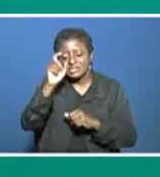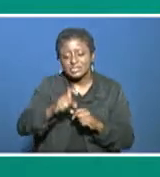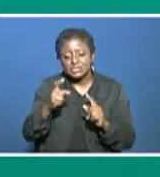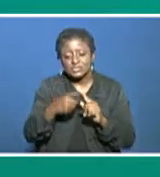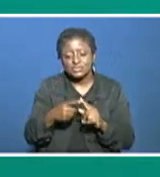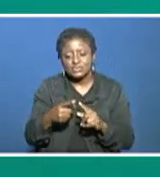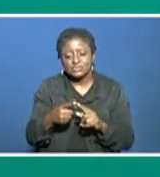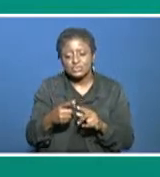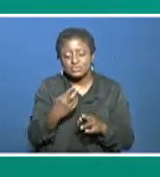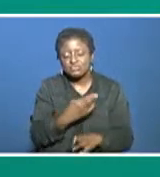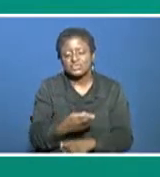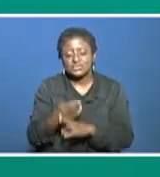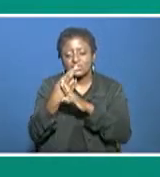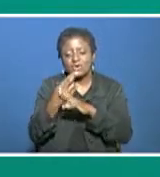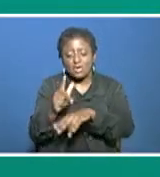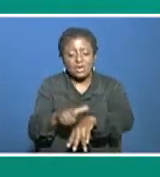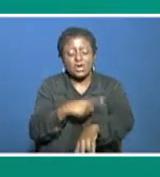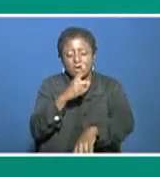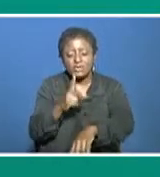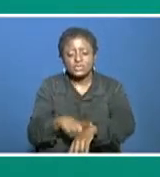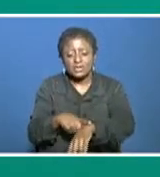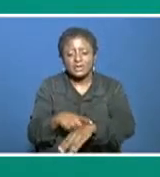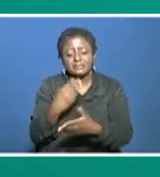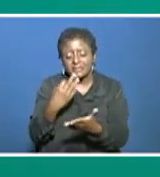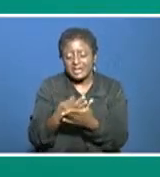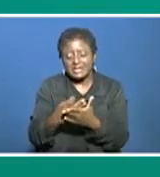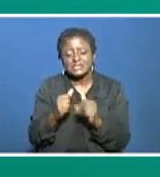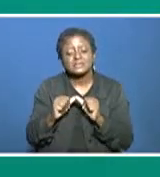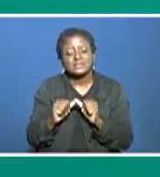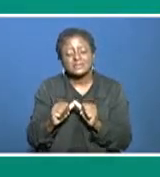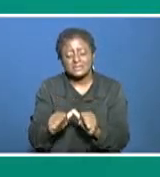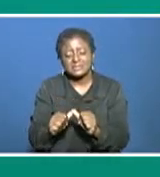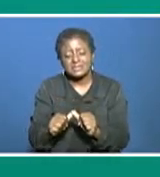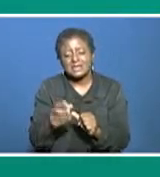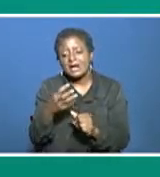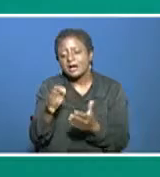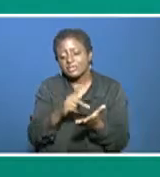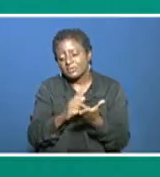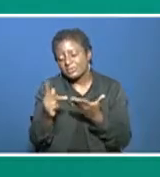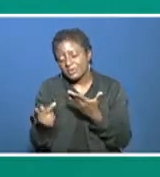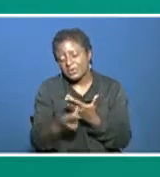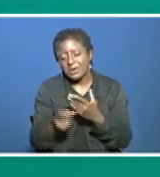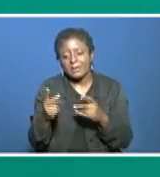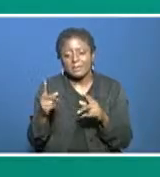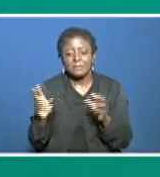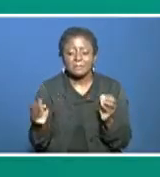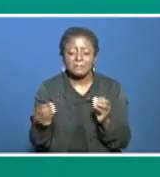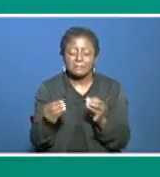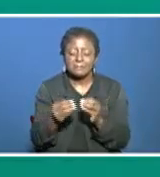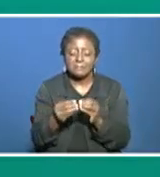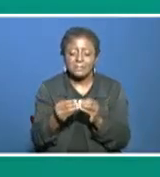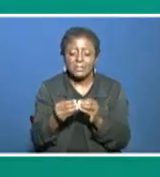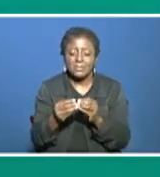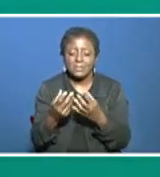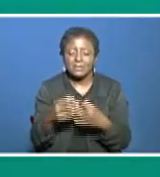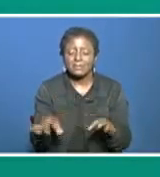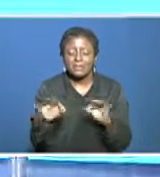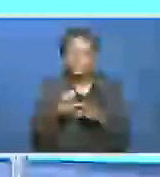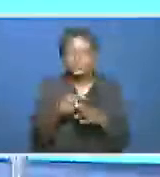the long-term financial sustainability of the scheme, but most importantly, the